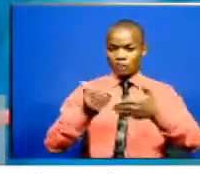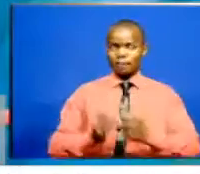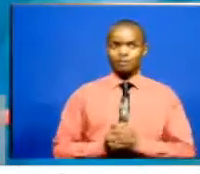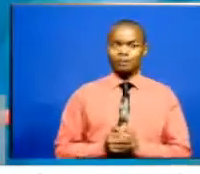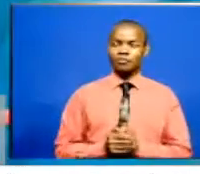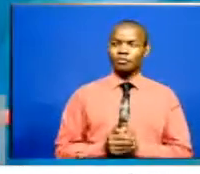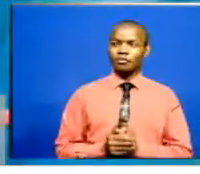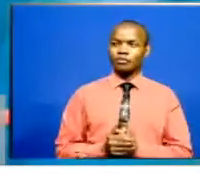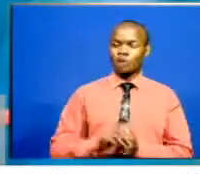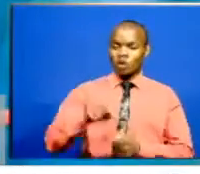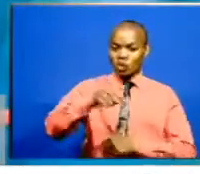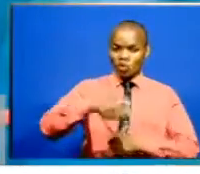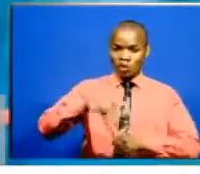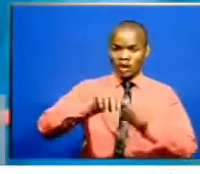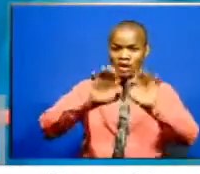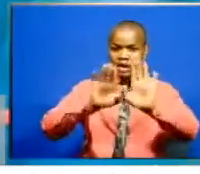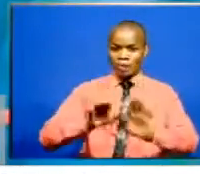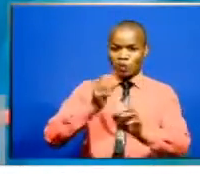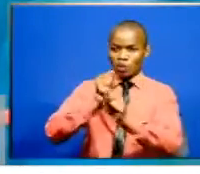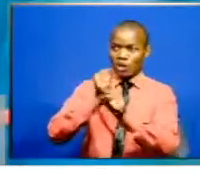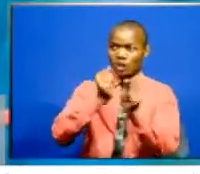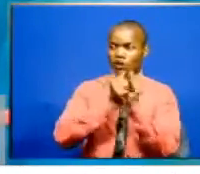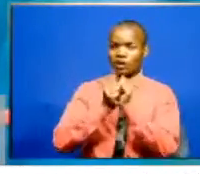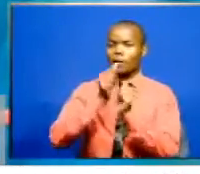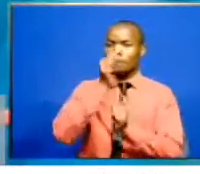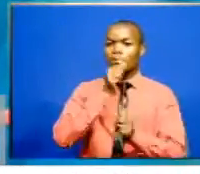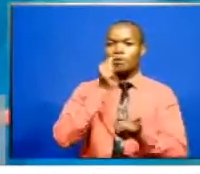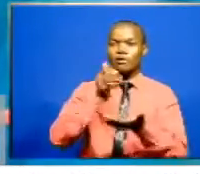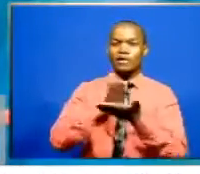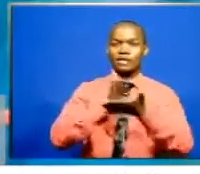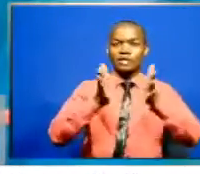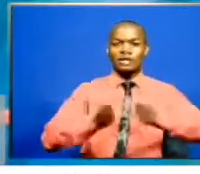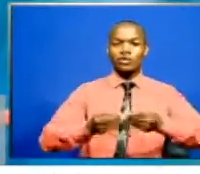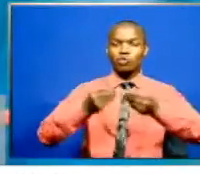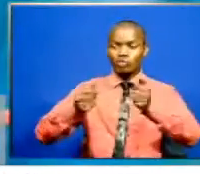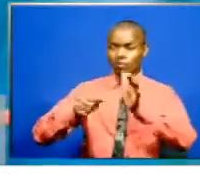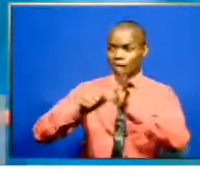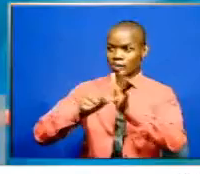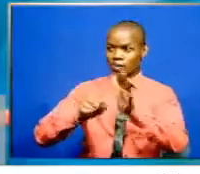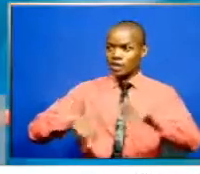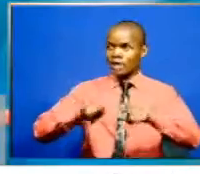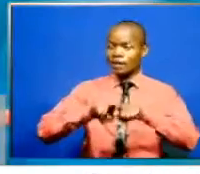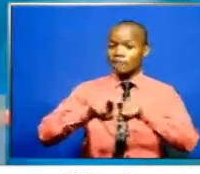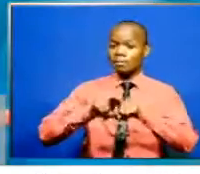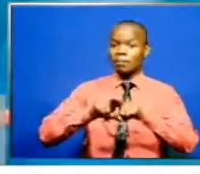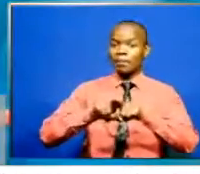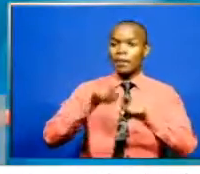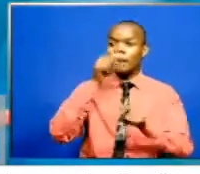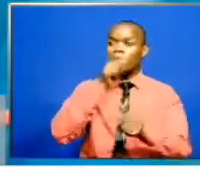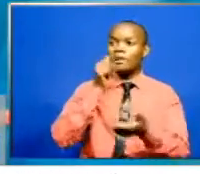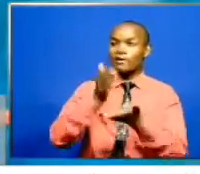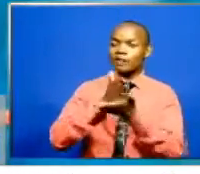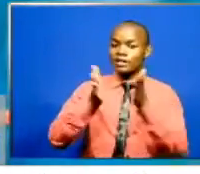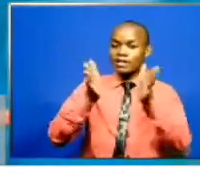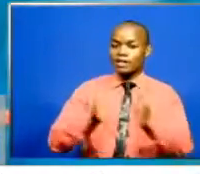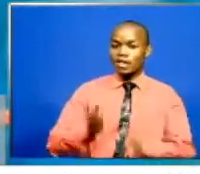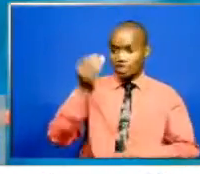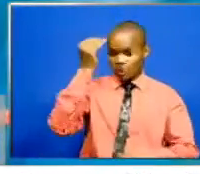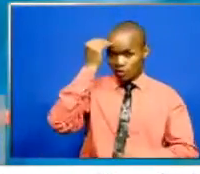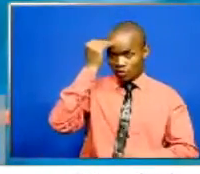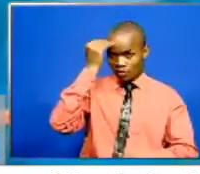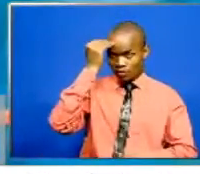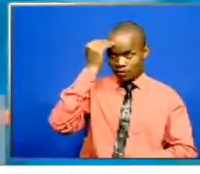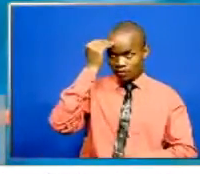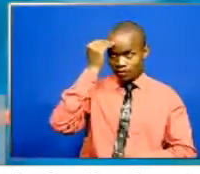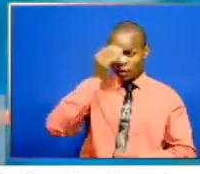must work with the private sector to fill the gap. And the private sector also understand that, the